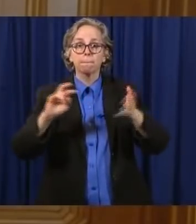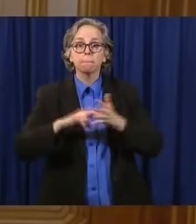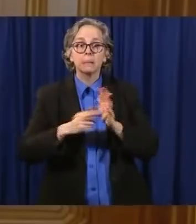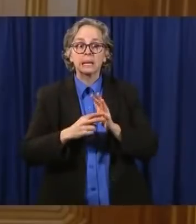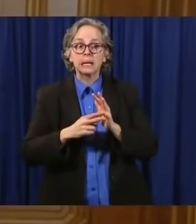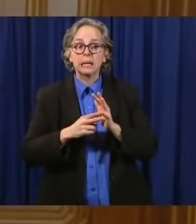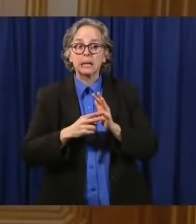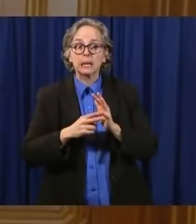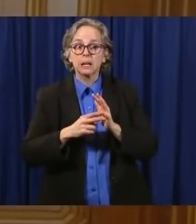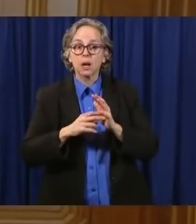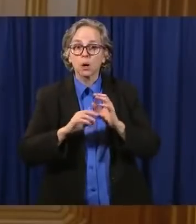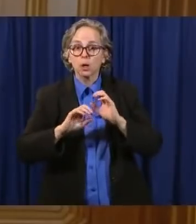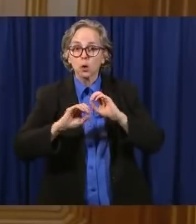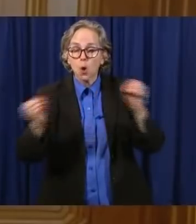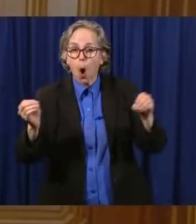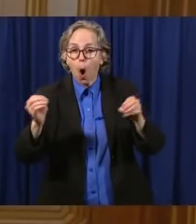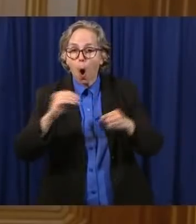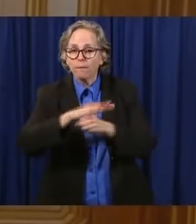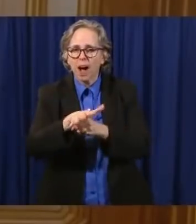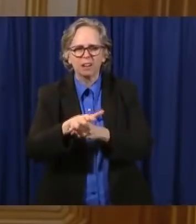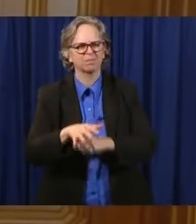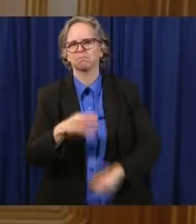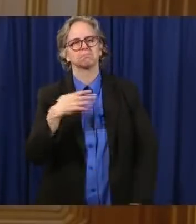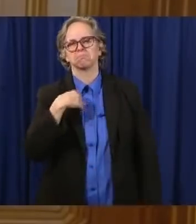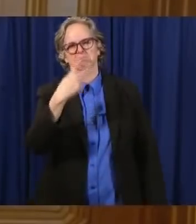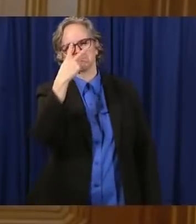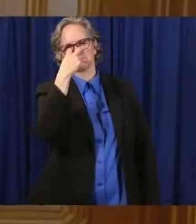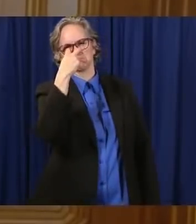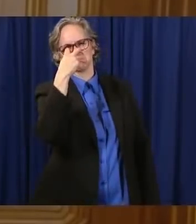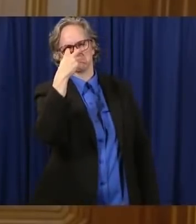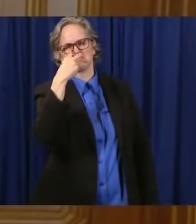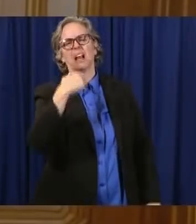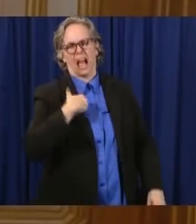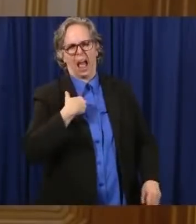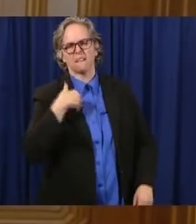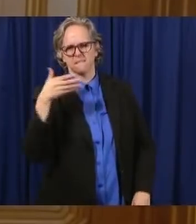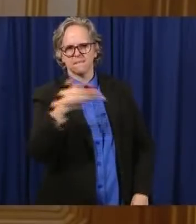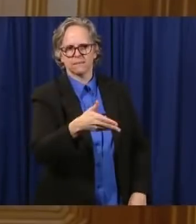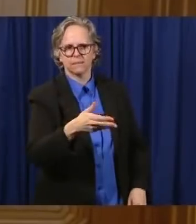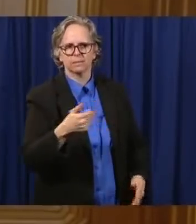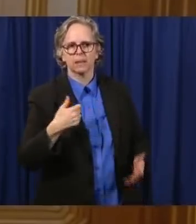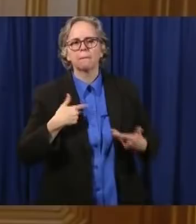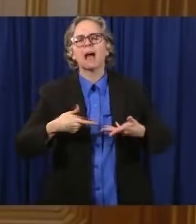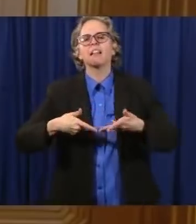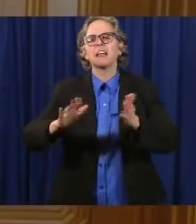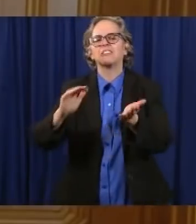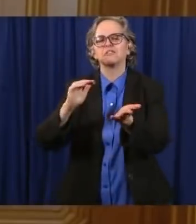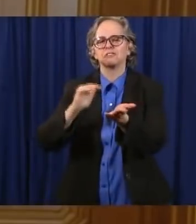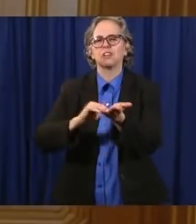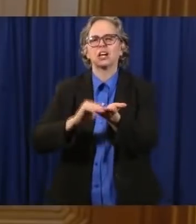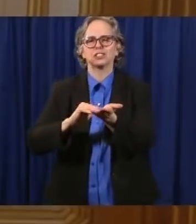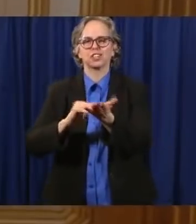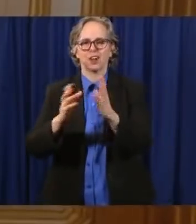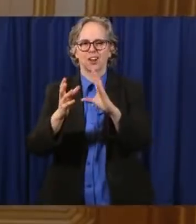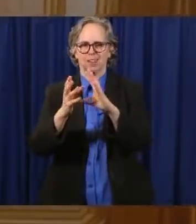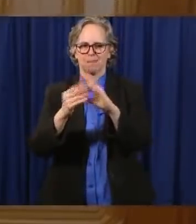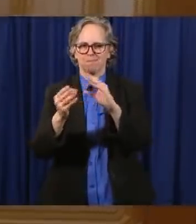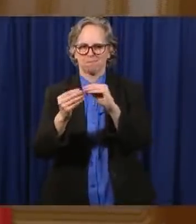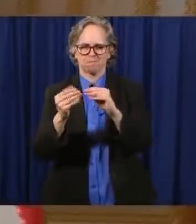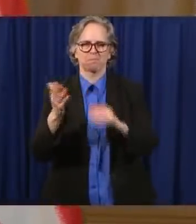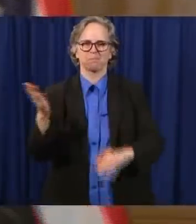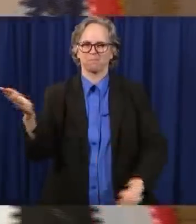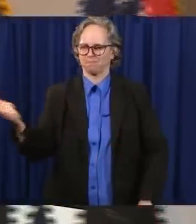virus is not in those 4 counties. But I'm going to let the doctor talk about